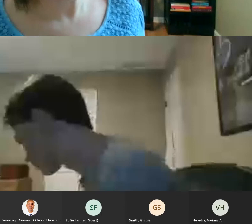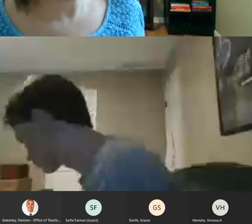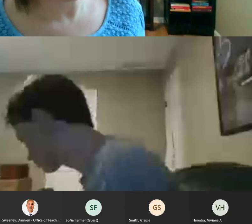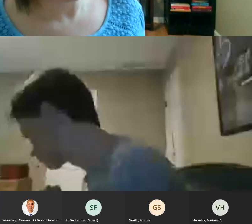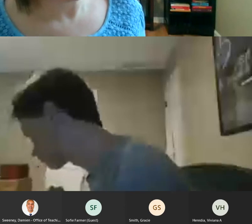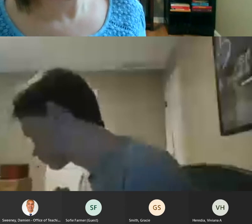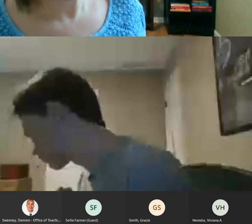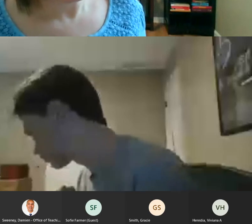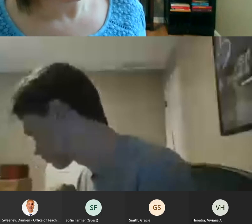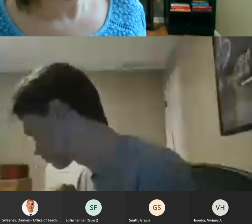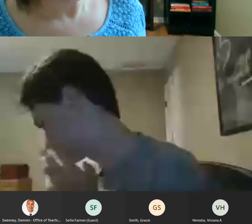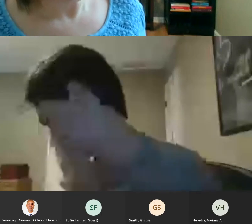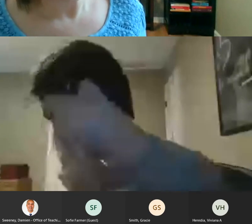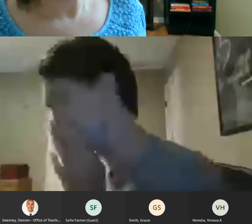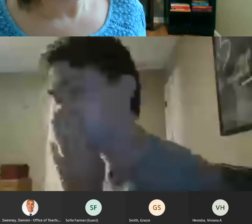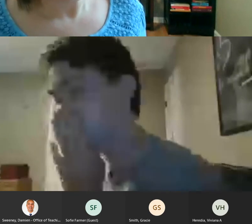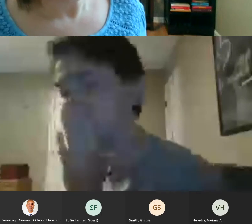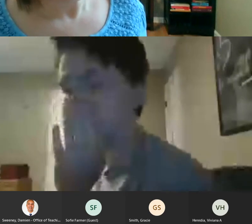Absolutely.